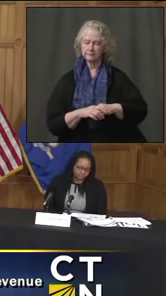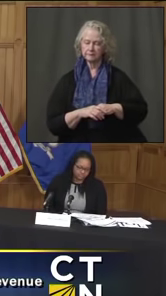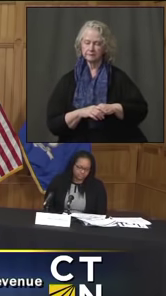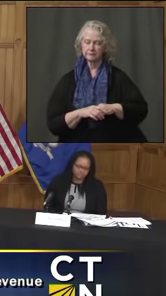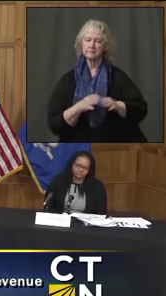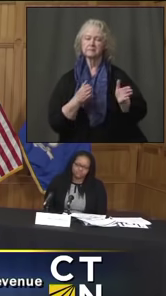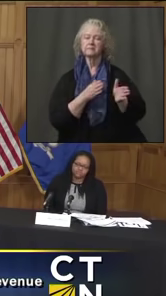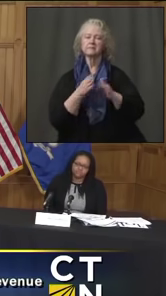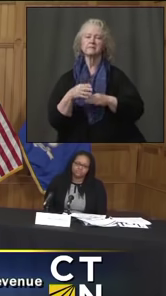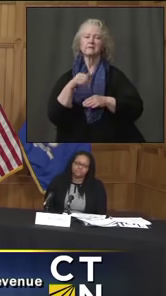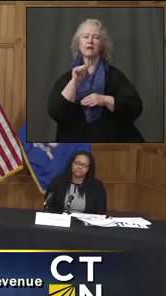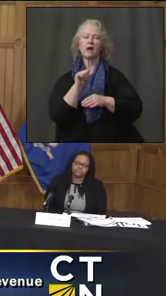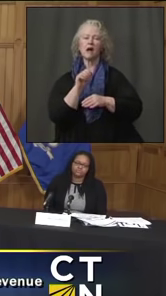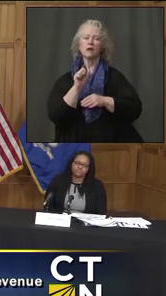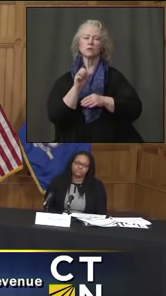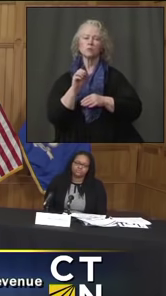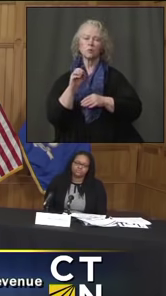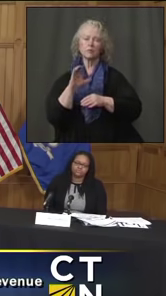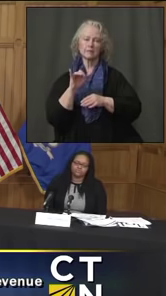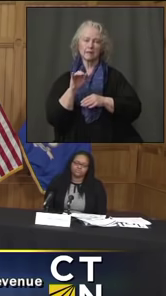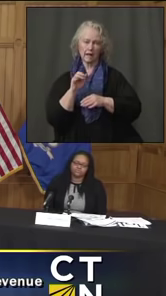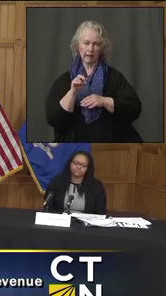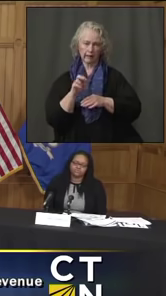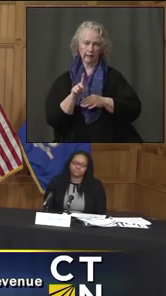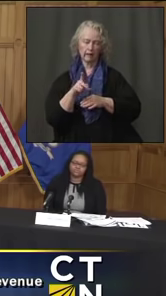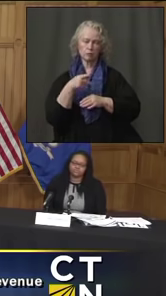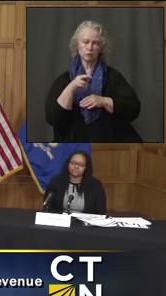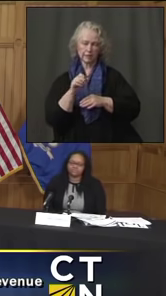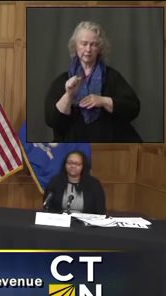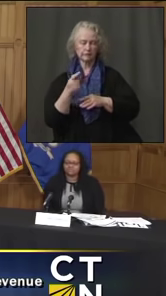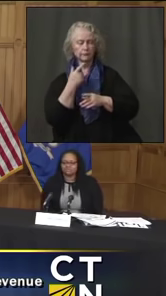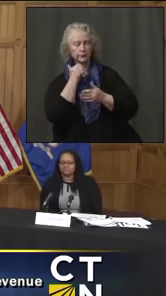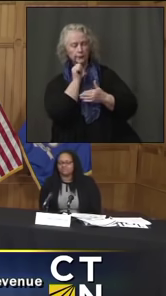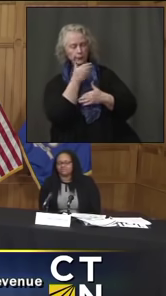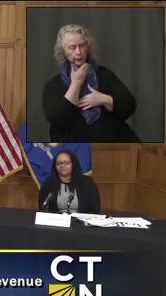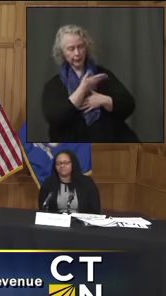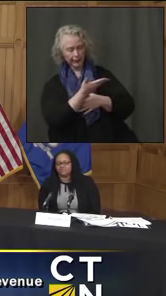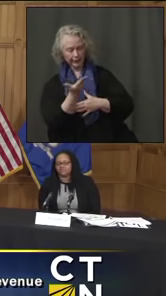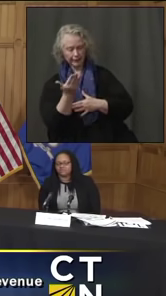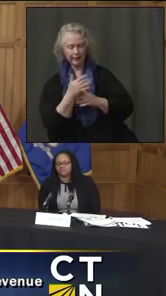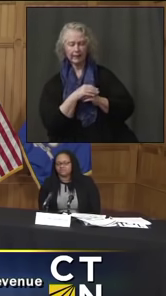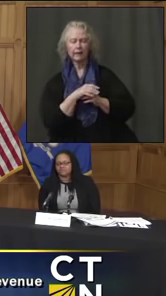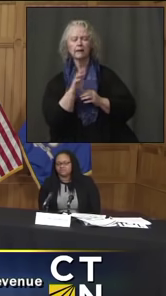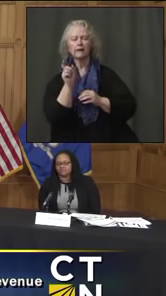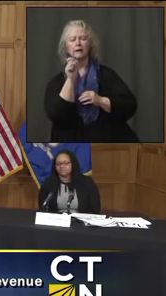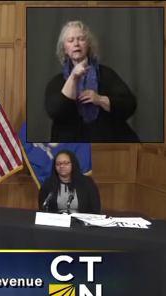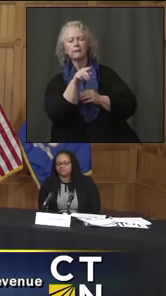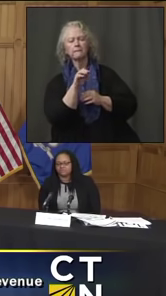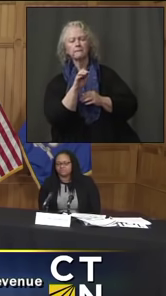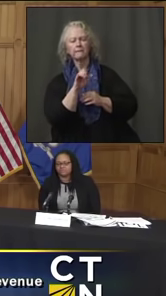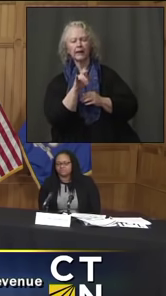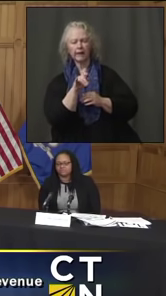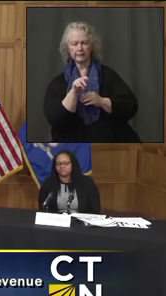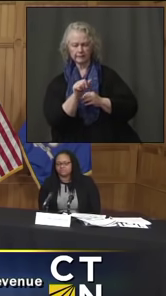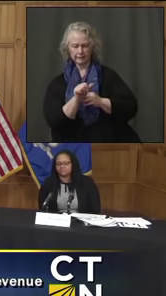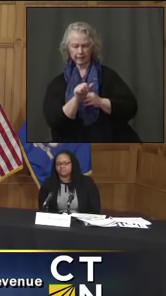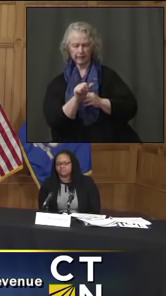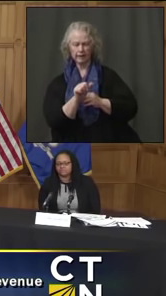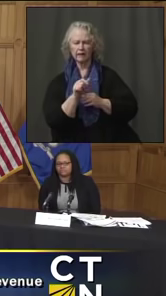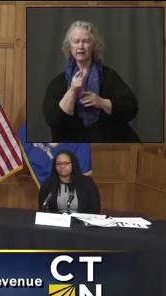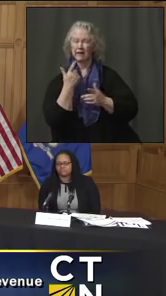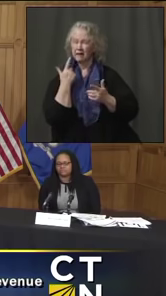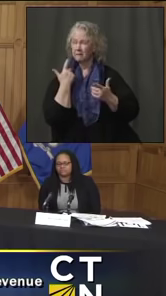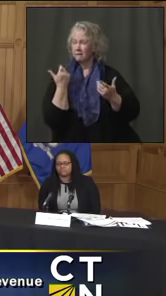The Associated Press. Good morning, everyone. Melissa, I was wondering, given the large number of